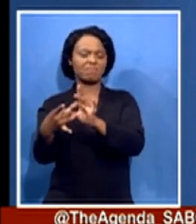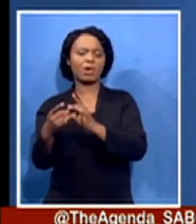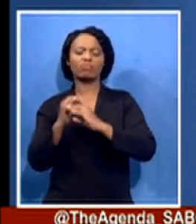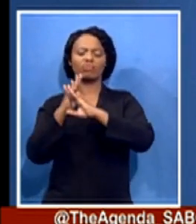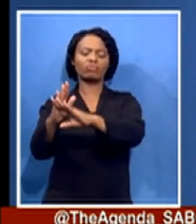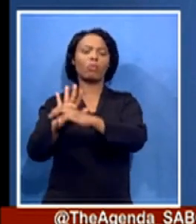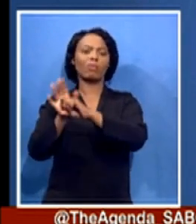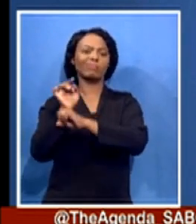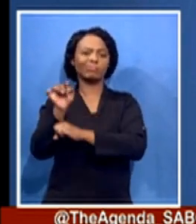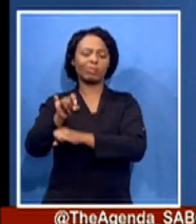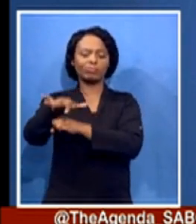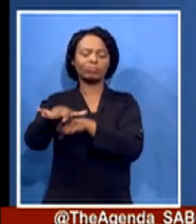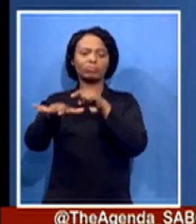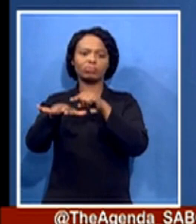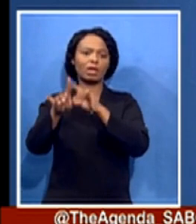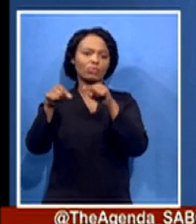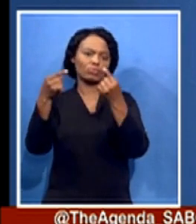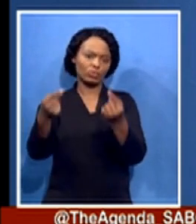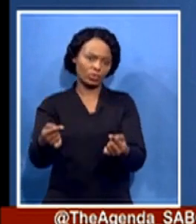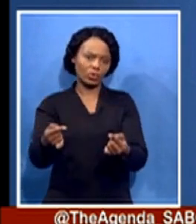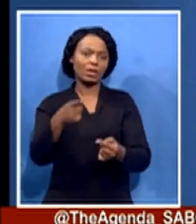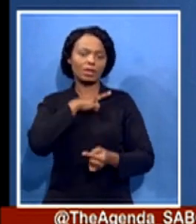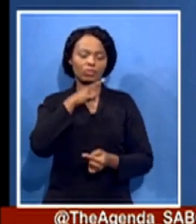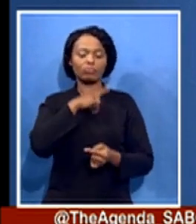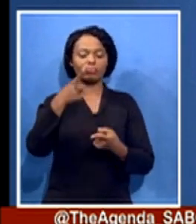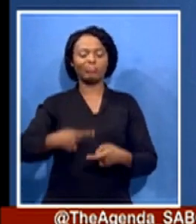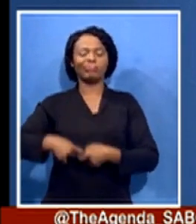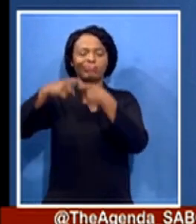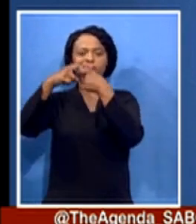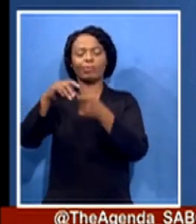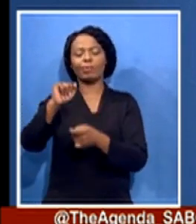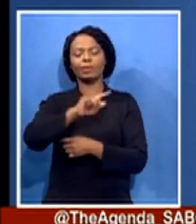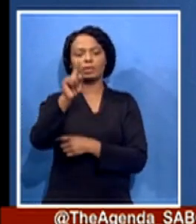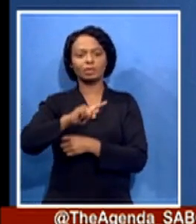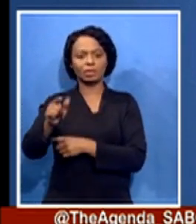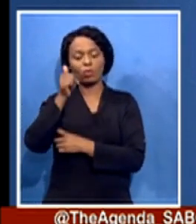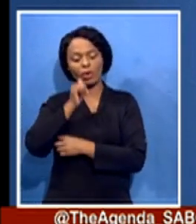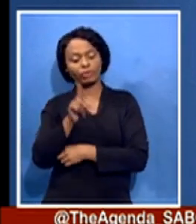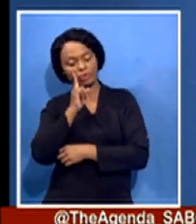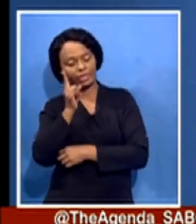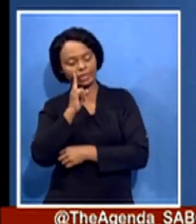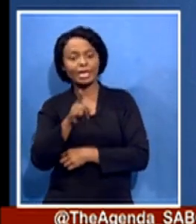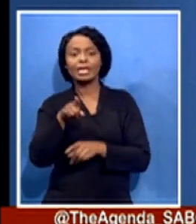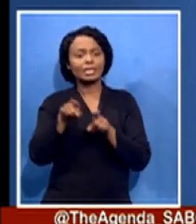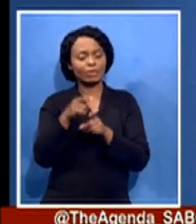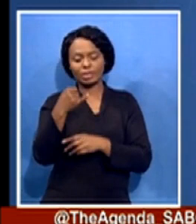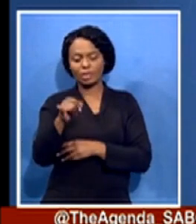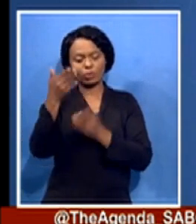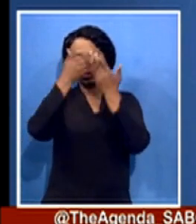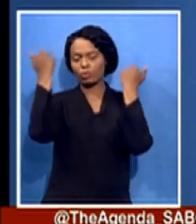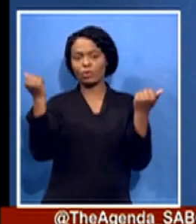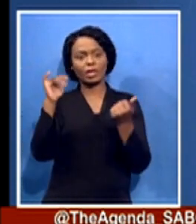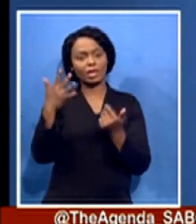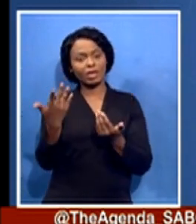effective against the variant in the laboratory. We still don't know whether it would work well against severe disease. But for that reason, we